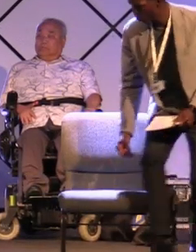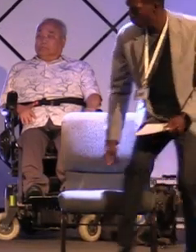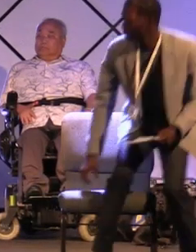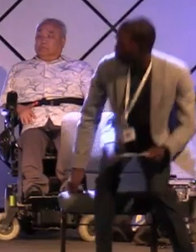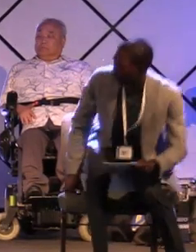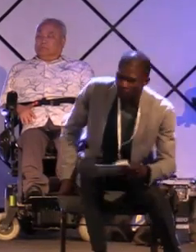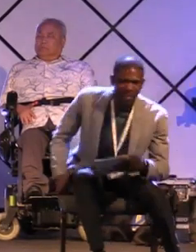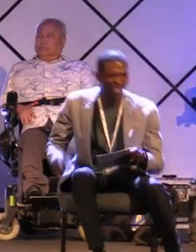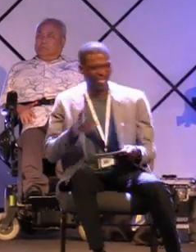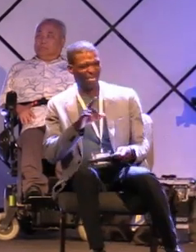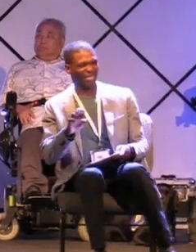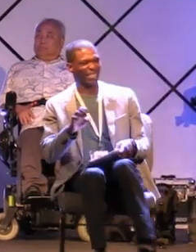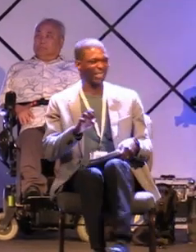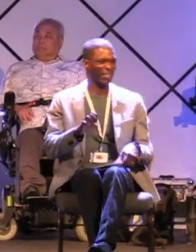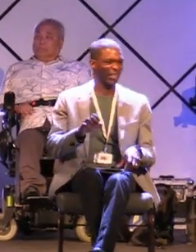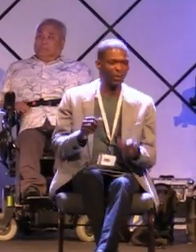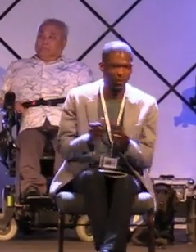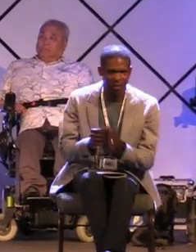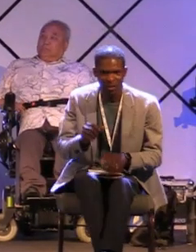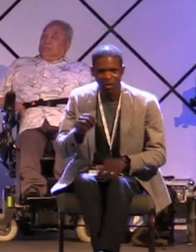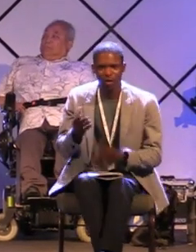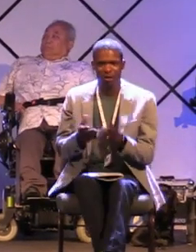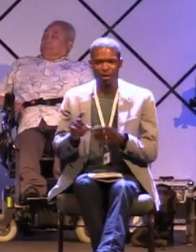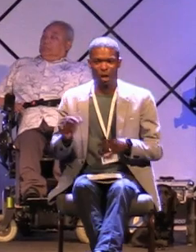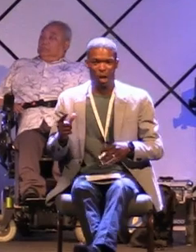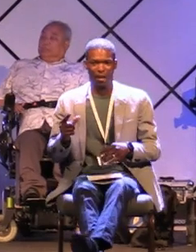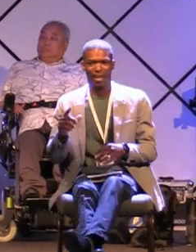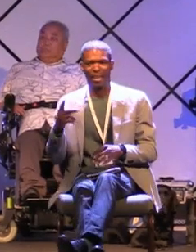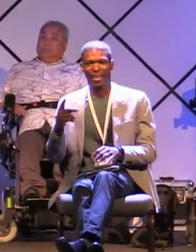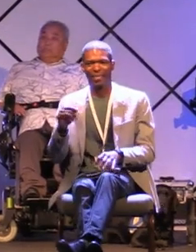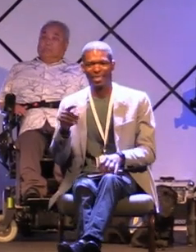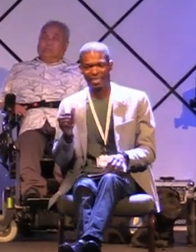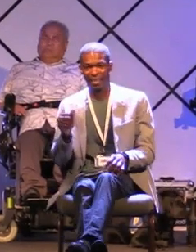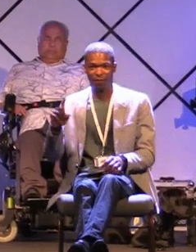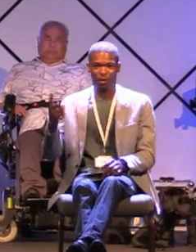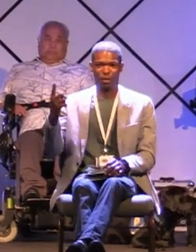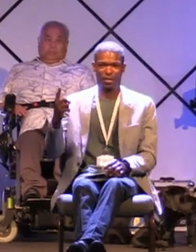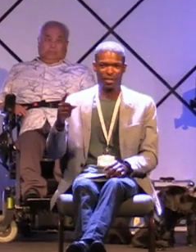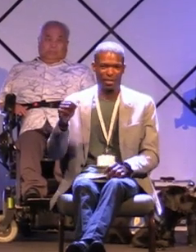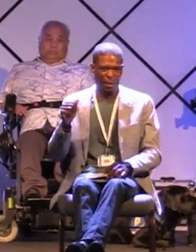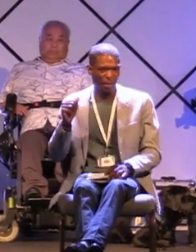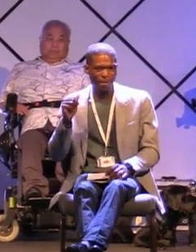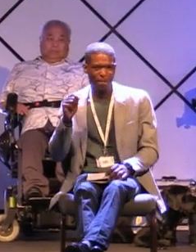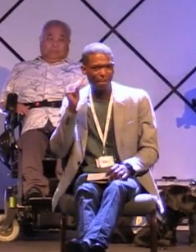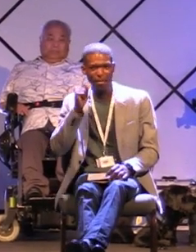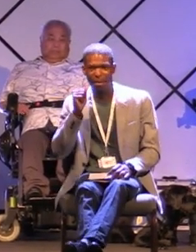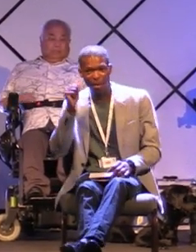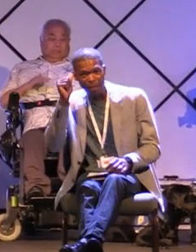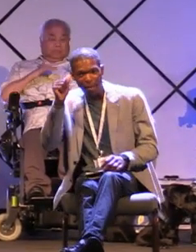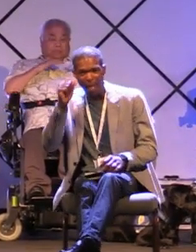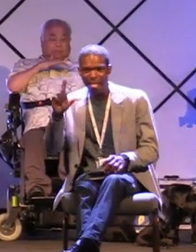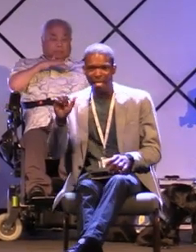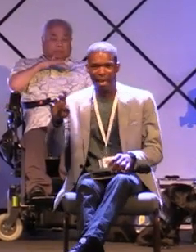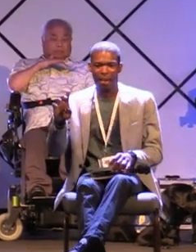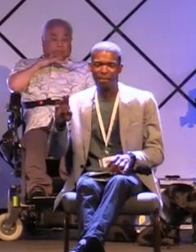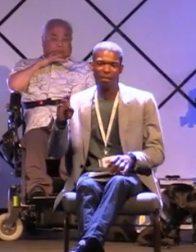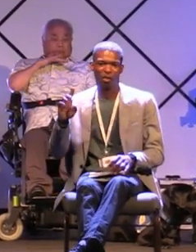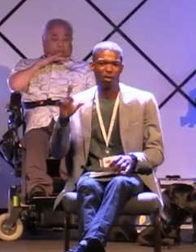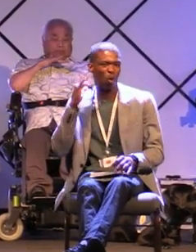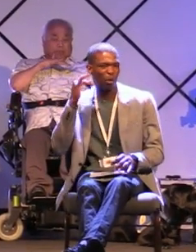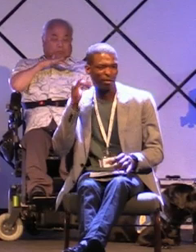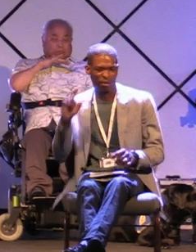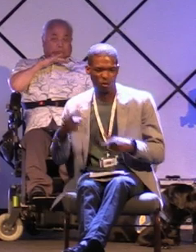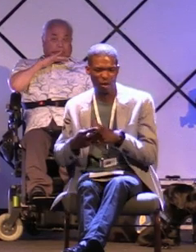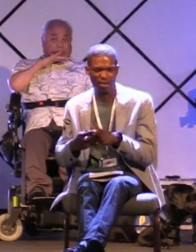Lee has been placed with service dog Hibiki the First, a male lab golden cross. Since day one, Hibiki and Lee have been working side